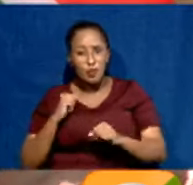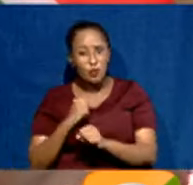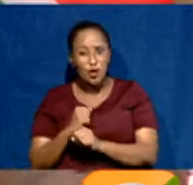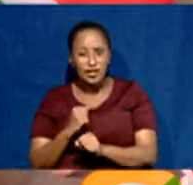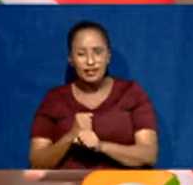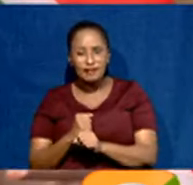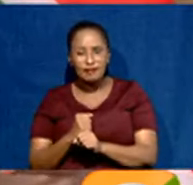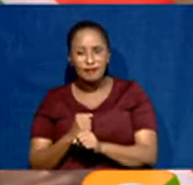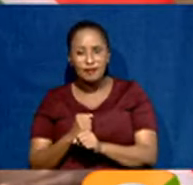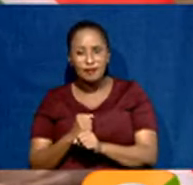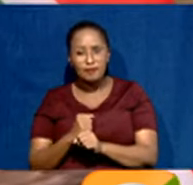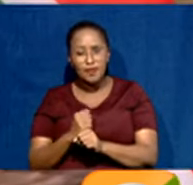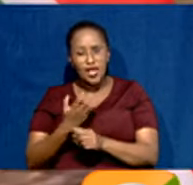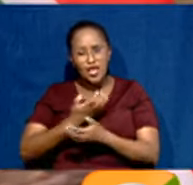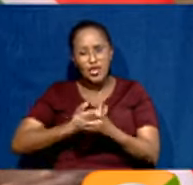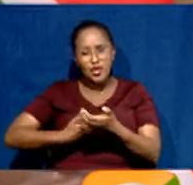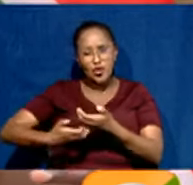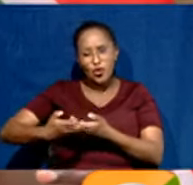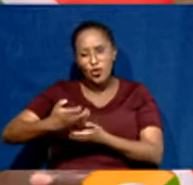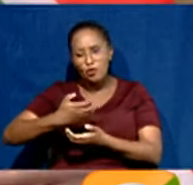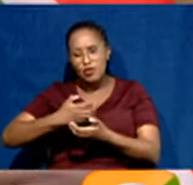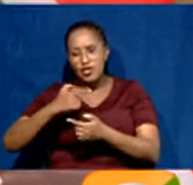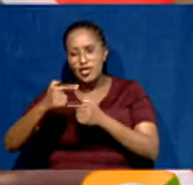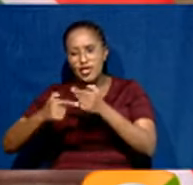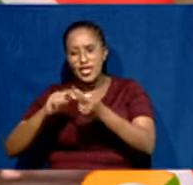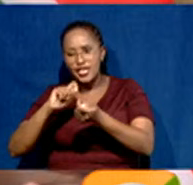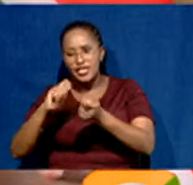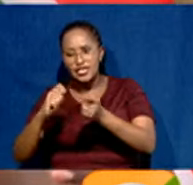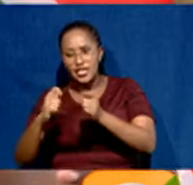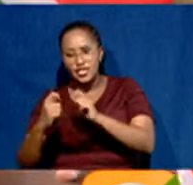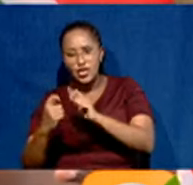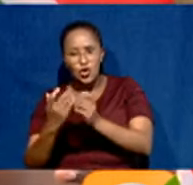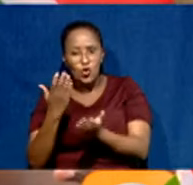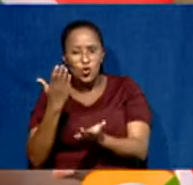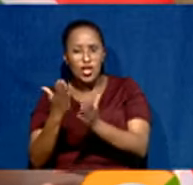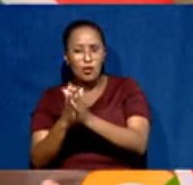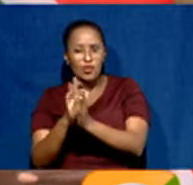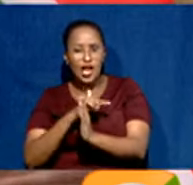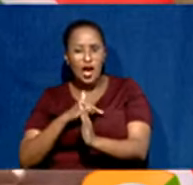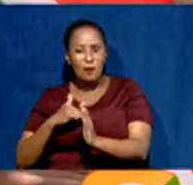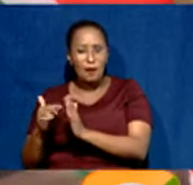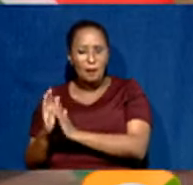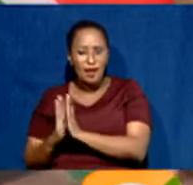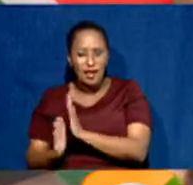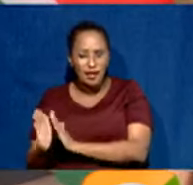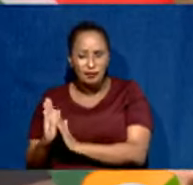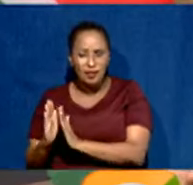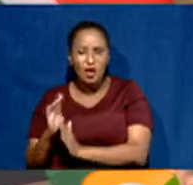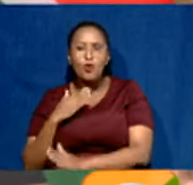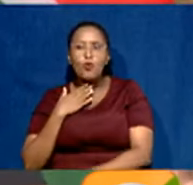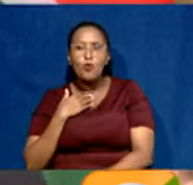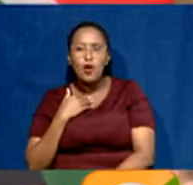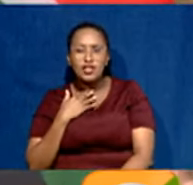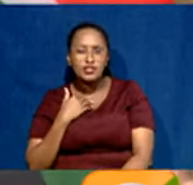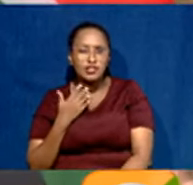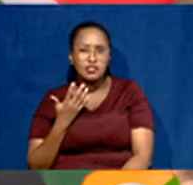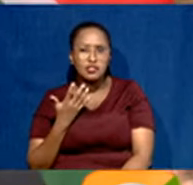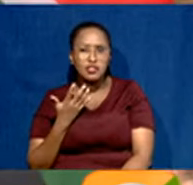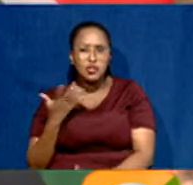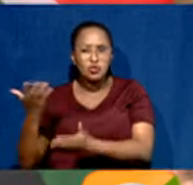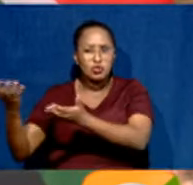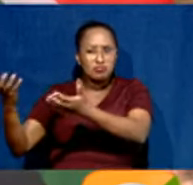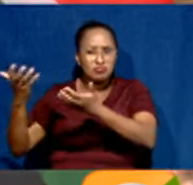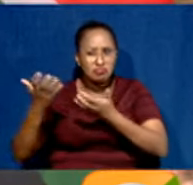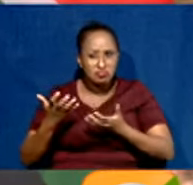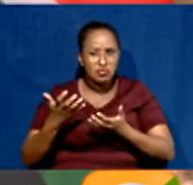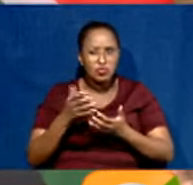the economy is adjusting towards where we want to go. We do not want to be an export